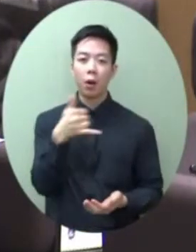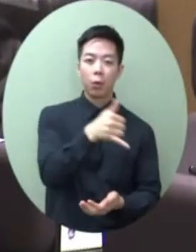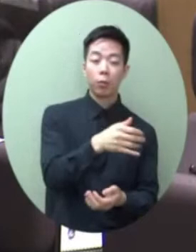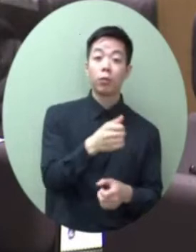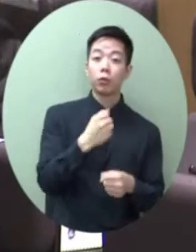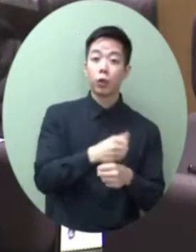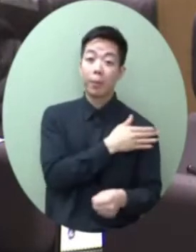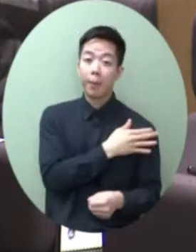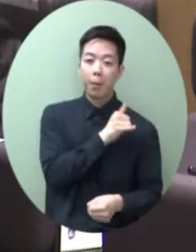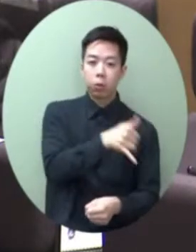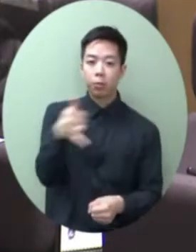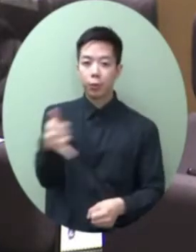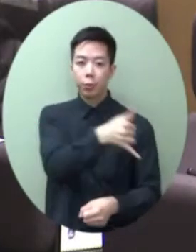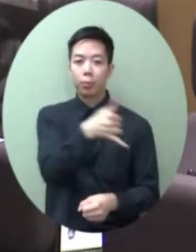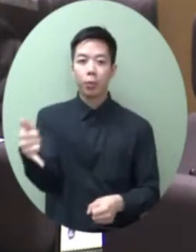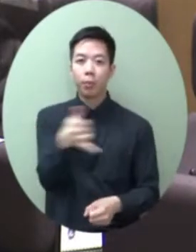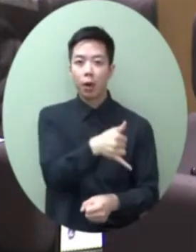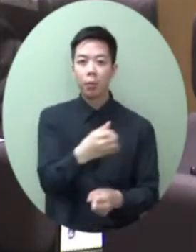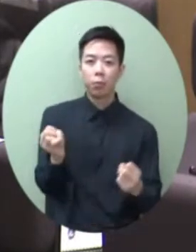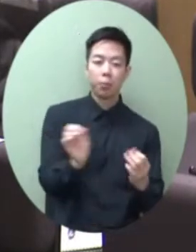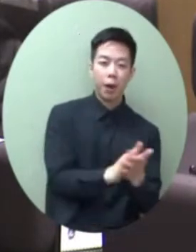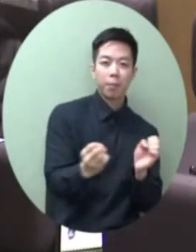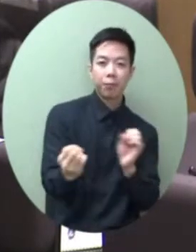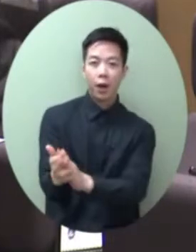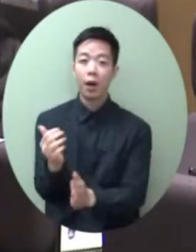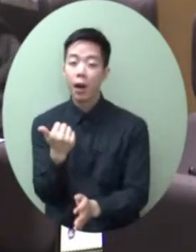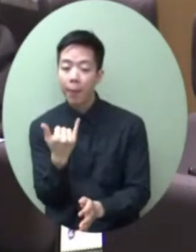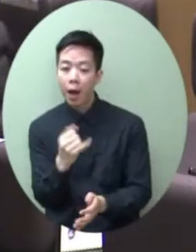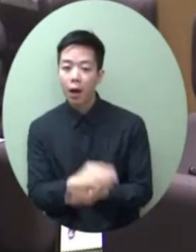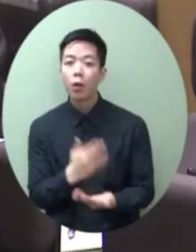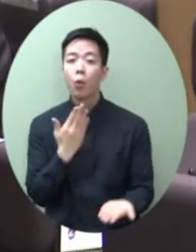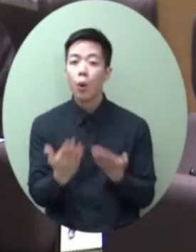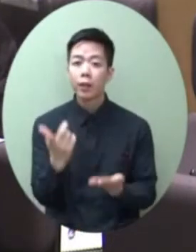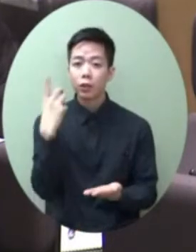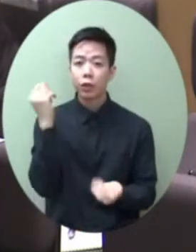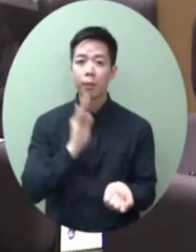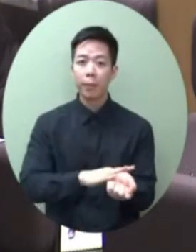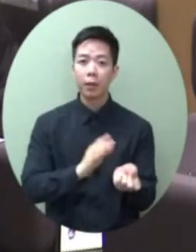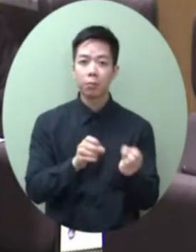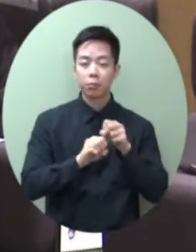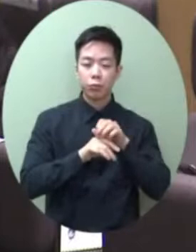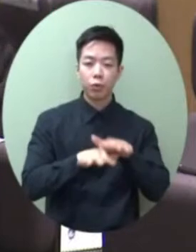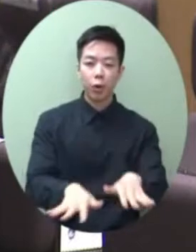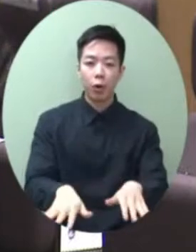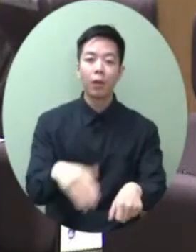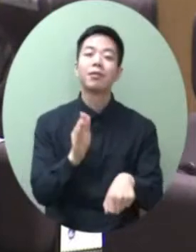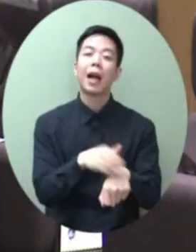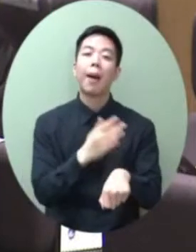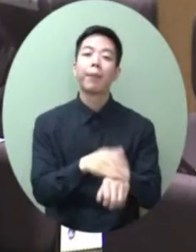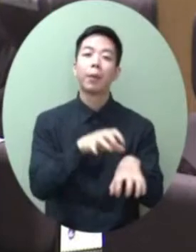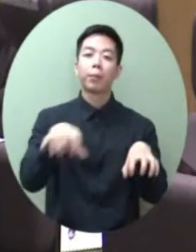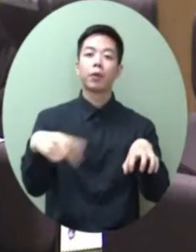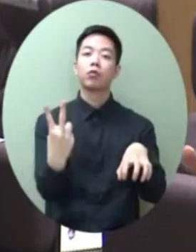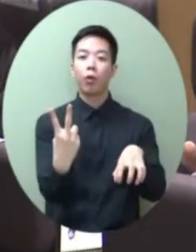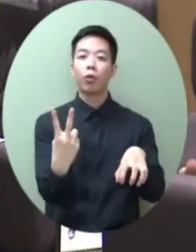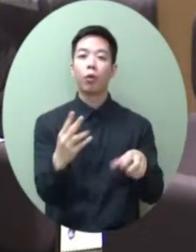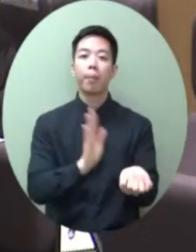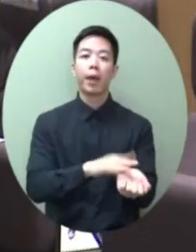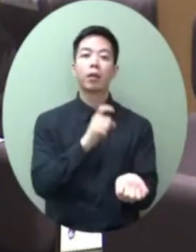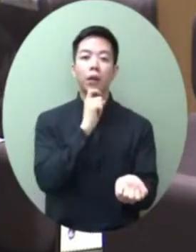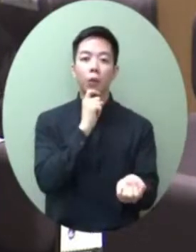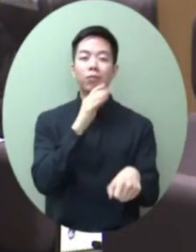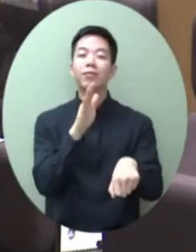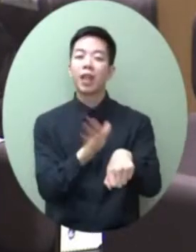their staff went to different premises, therefore they infect one another, or is it because of the high transmissibility of the virus that